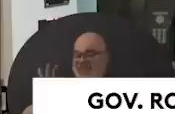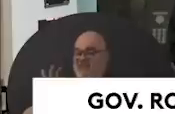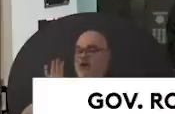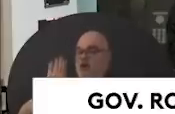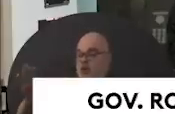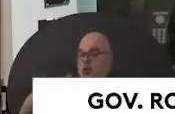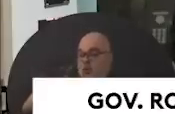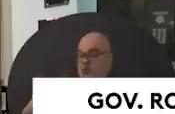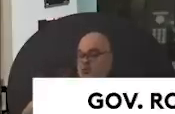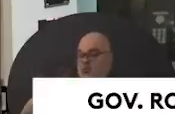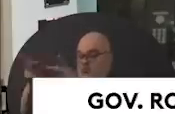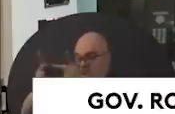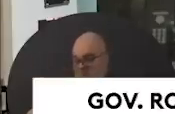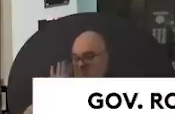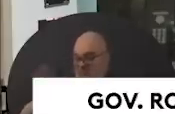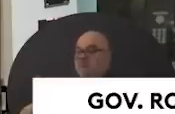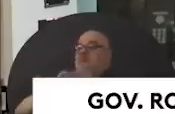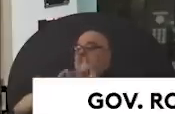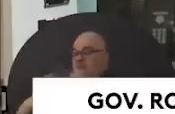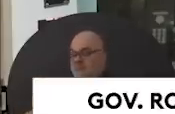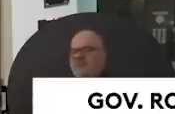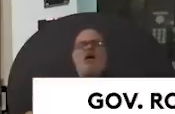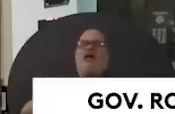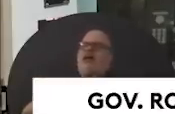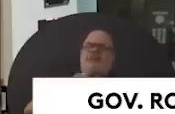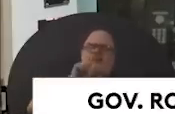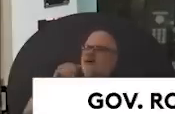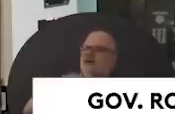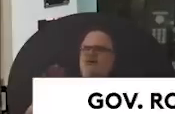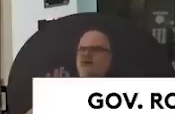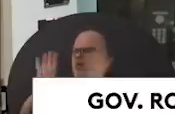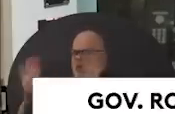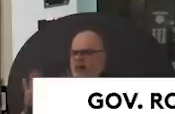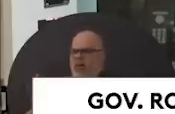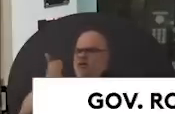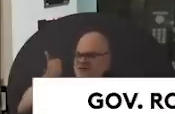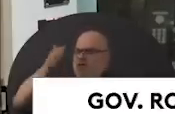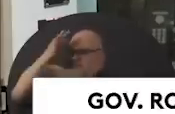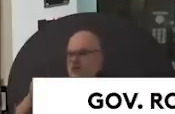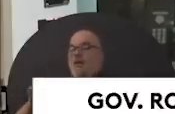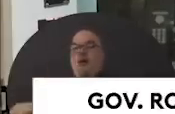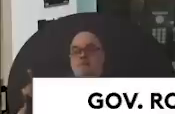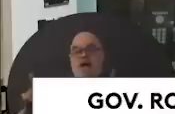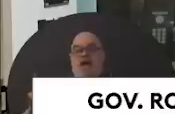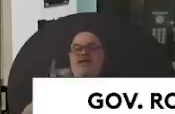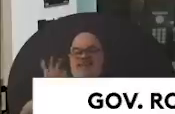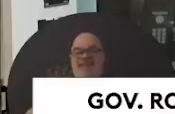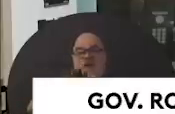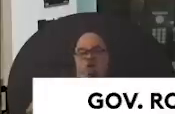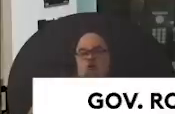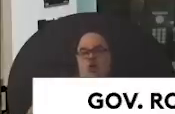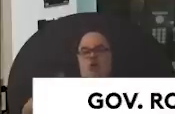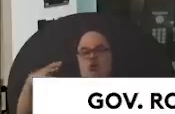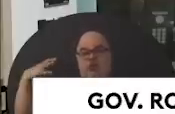notice, the cops aren't going to come and drag you out of your house. I mean, you're going to make those decisions. But when that is issued, that's a view that